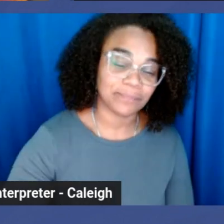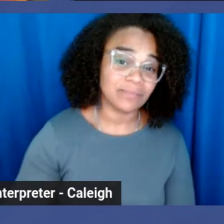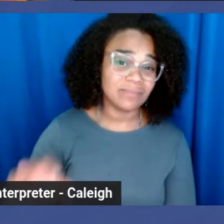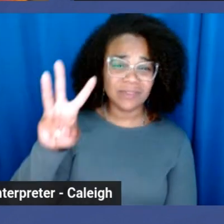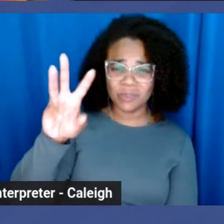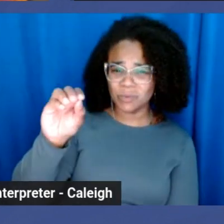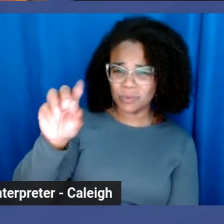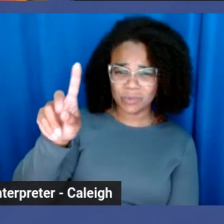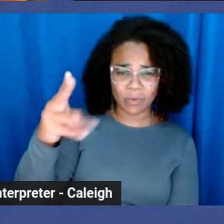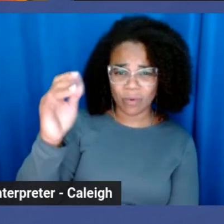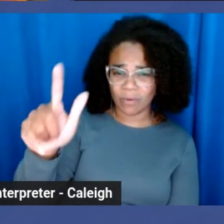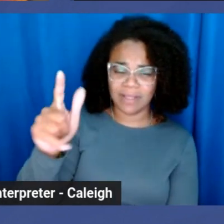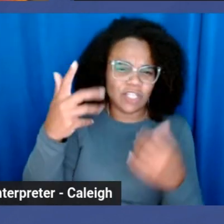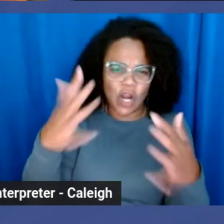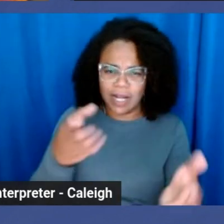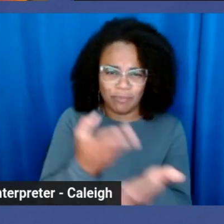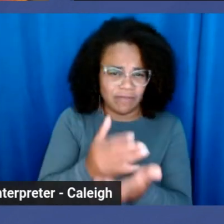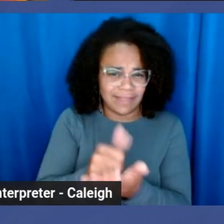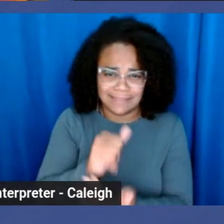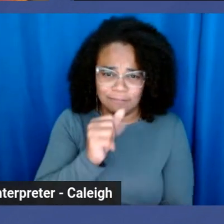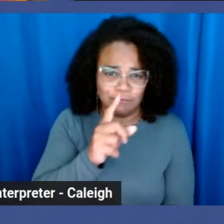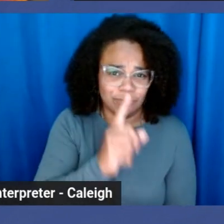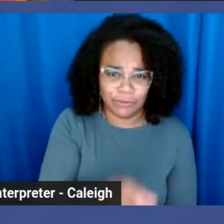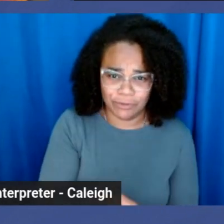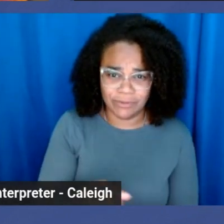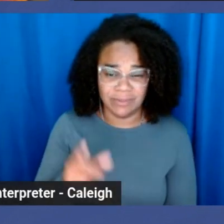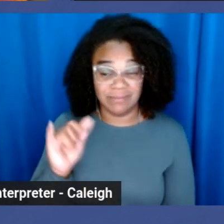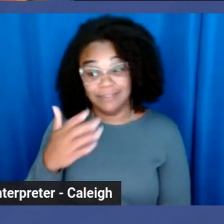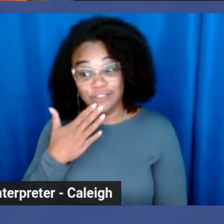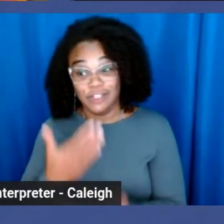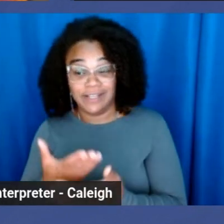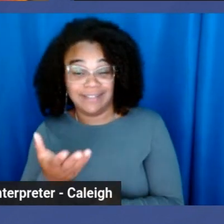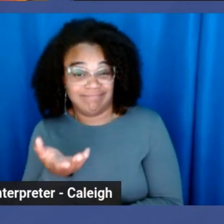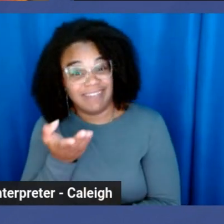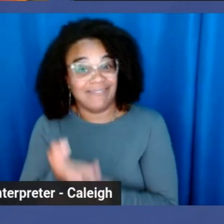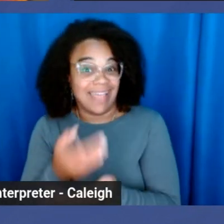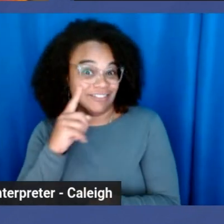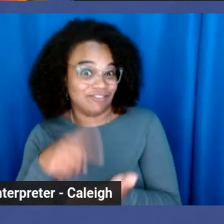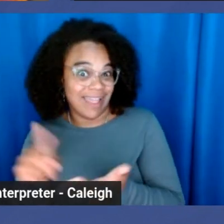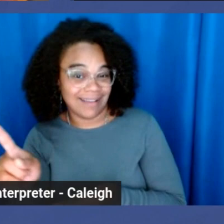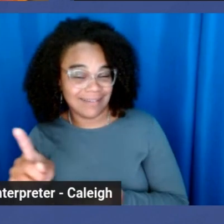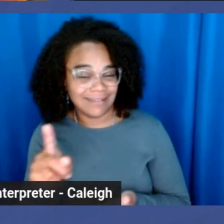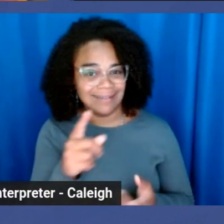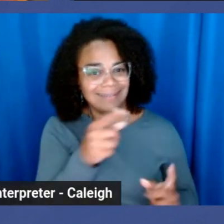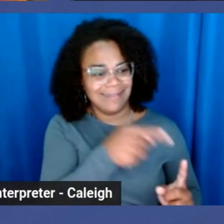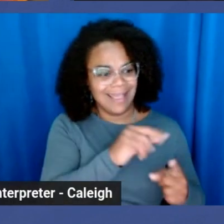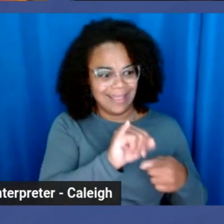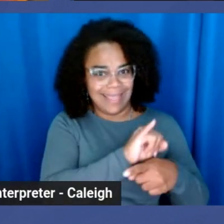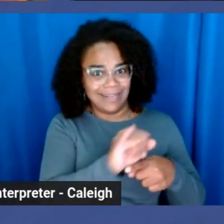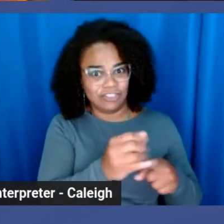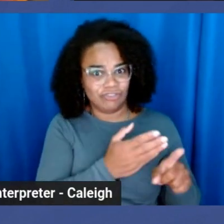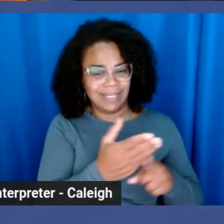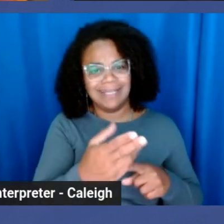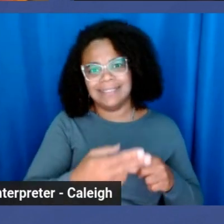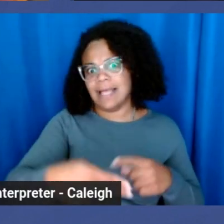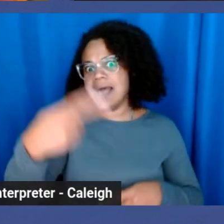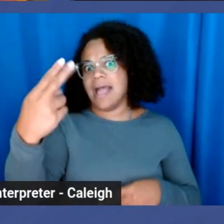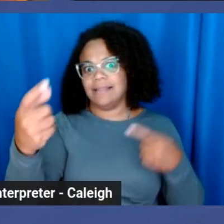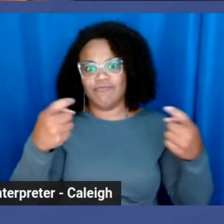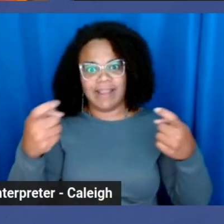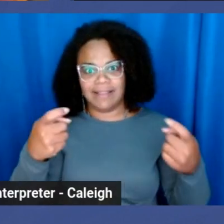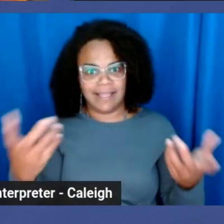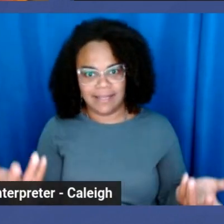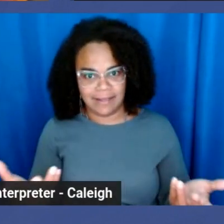others. That's a good fact check on that. Again, the industry is highly regulated. Consumption has never